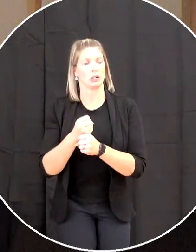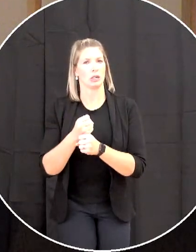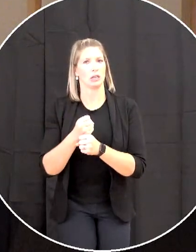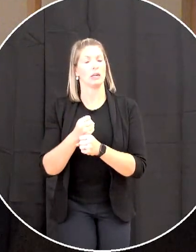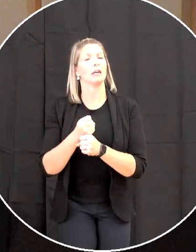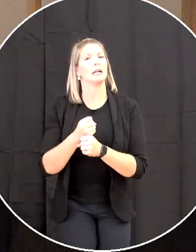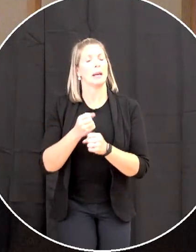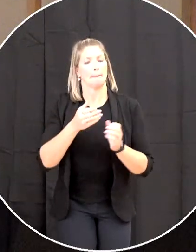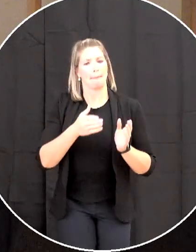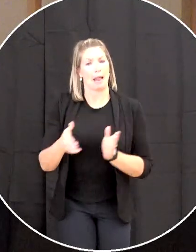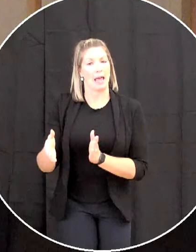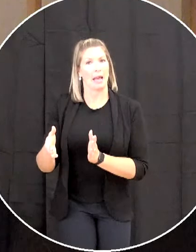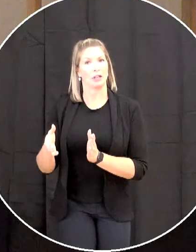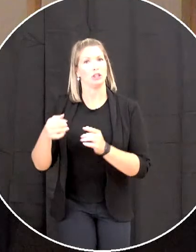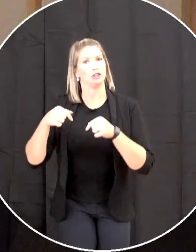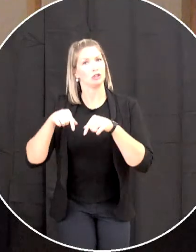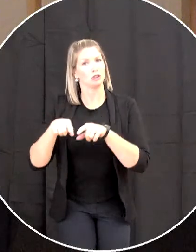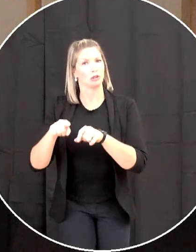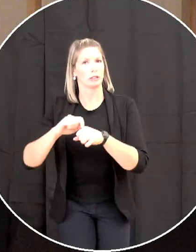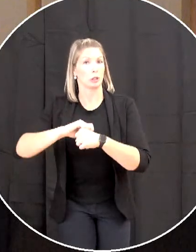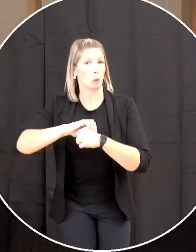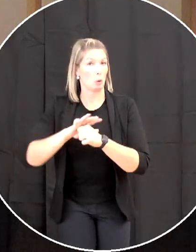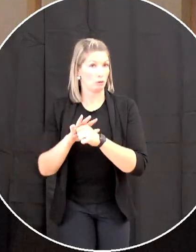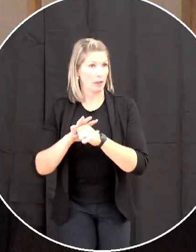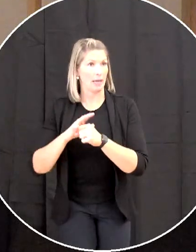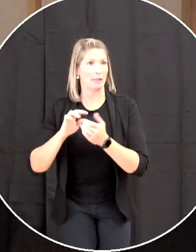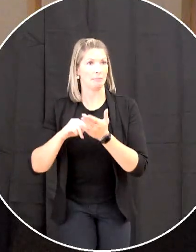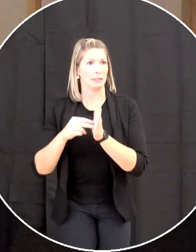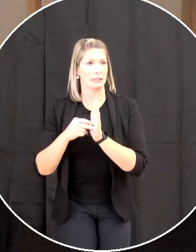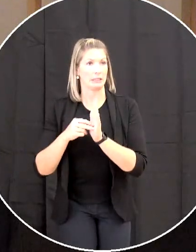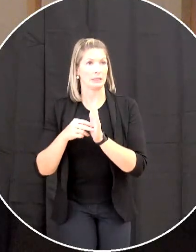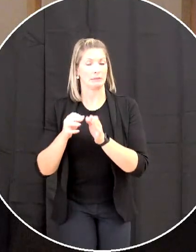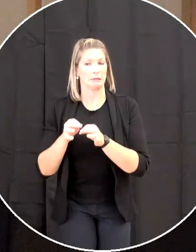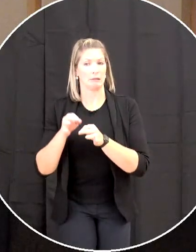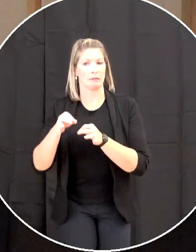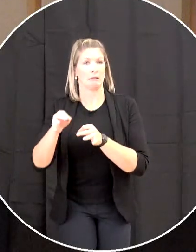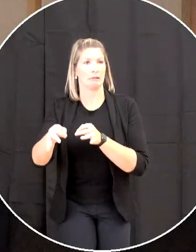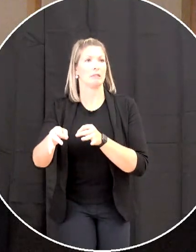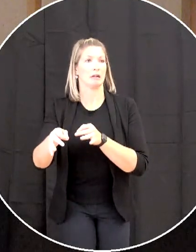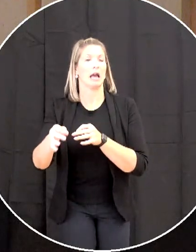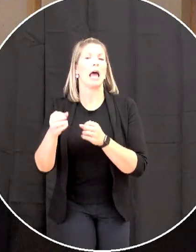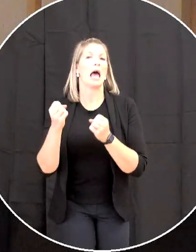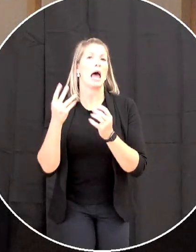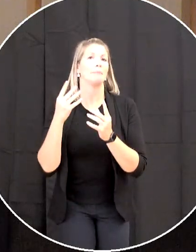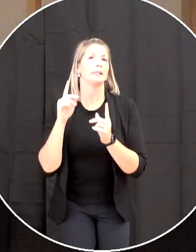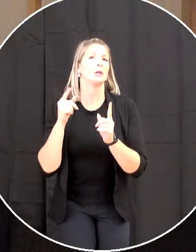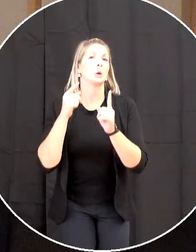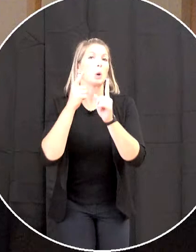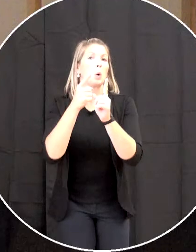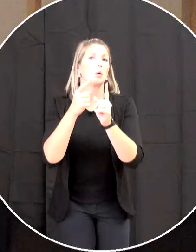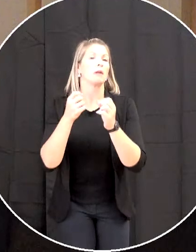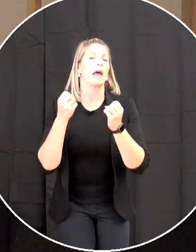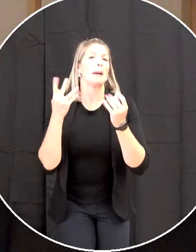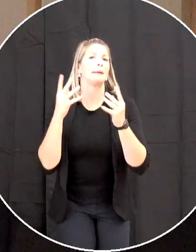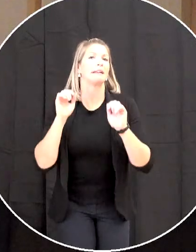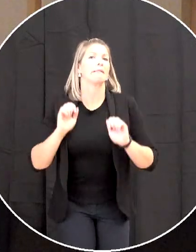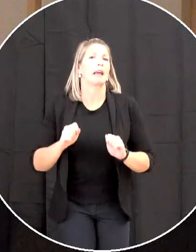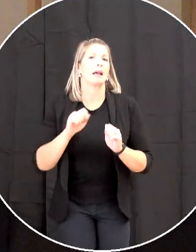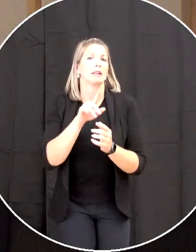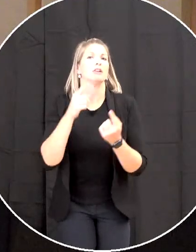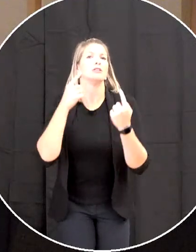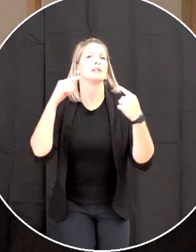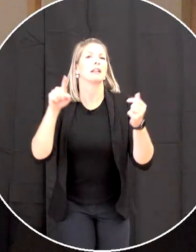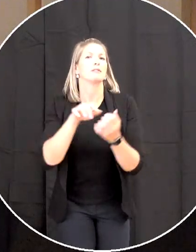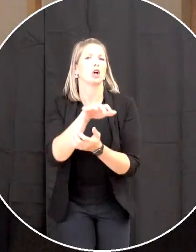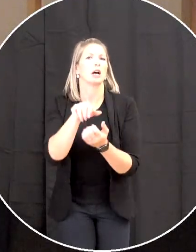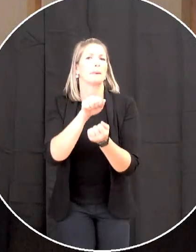environment. So there's a caveat there as to how many of the goals and objectives we can achieve through this year. But